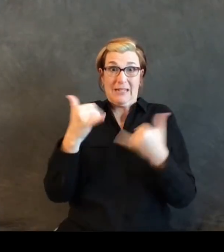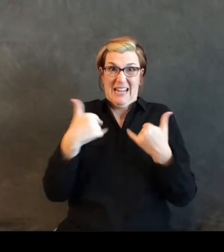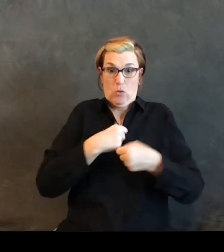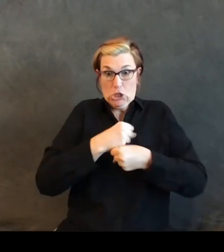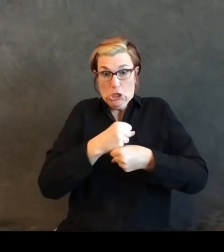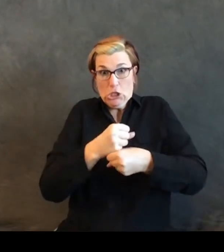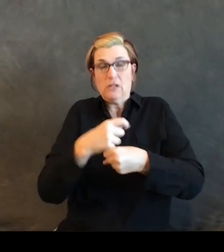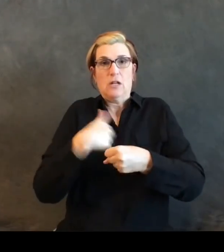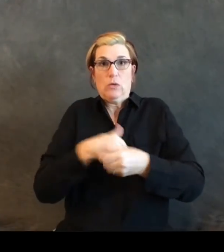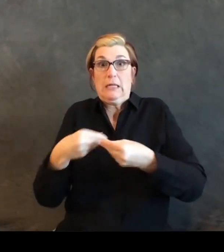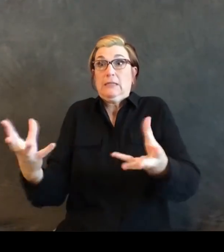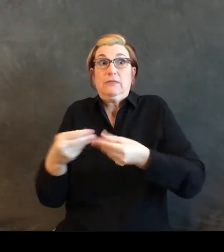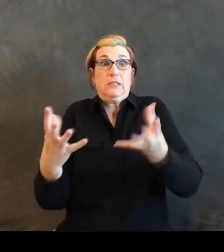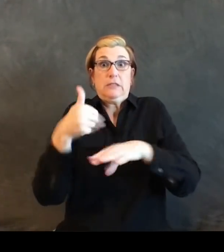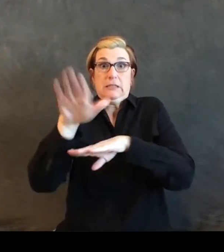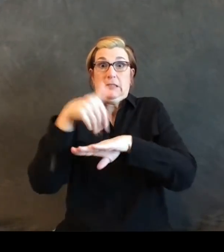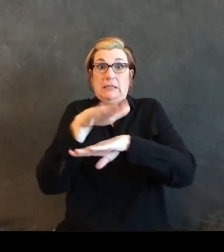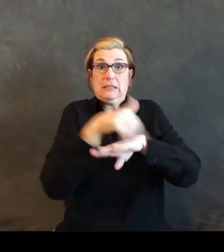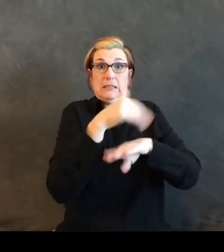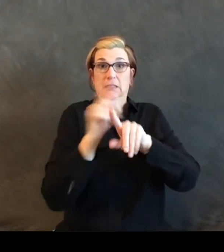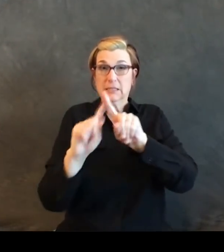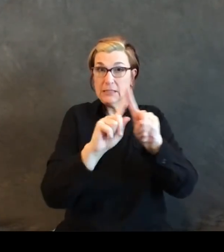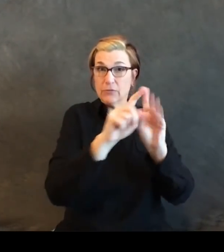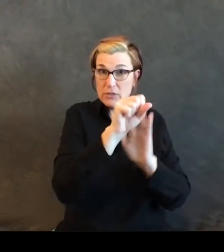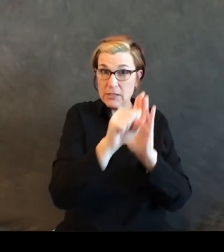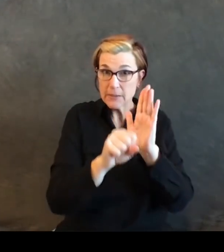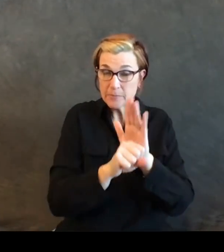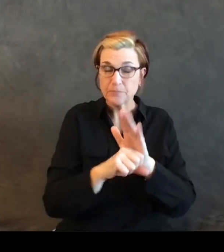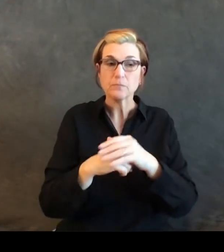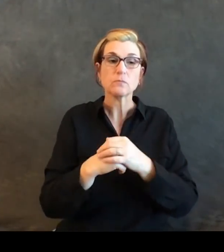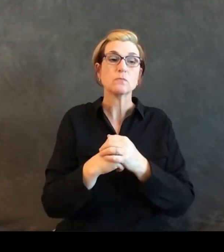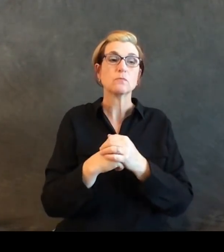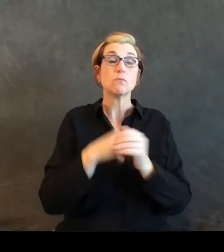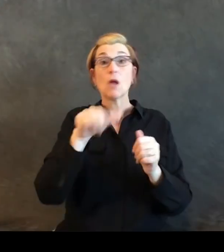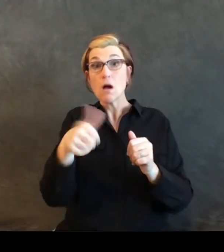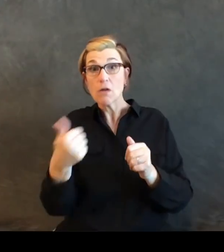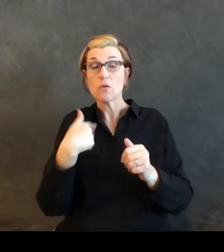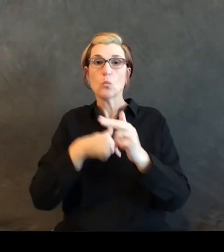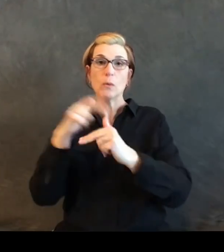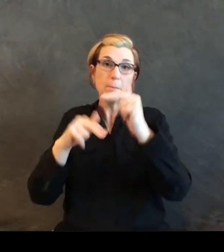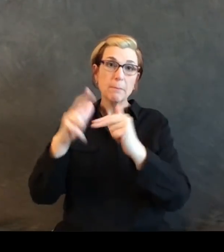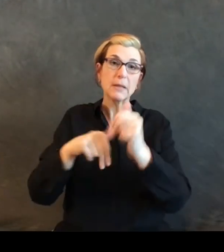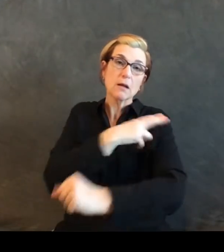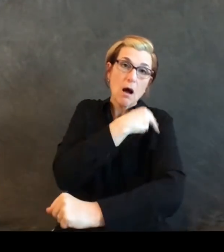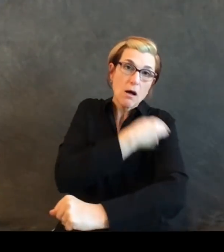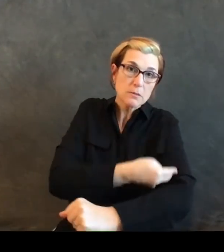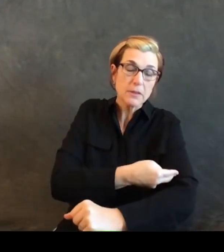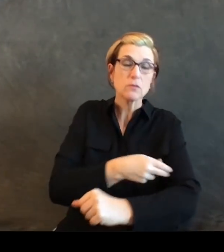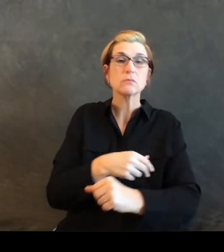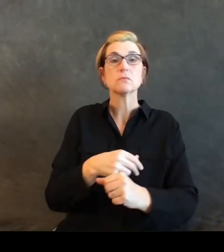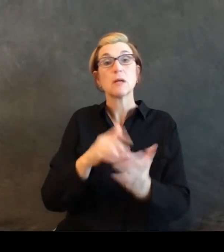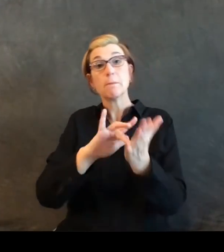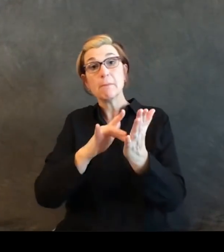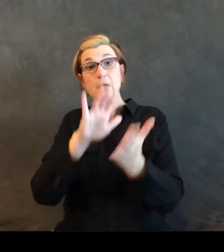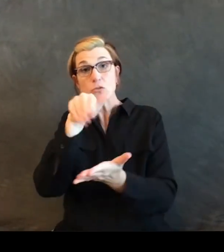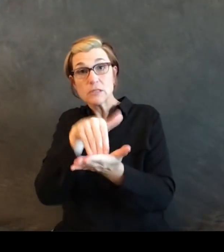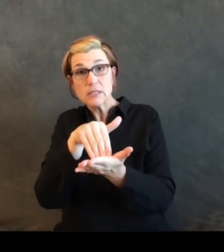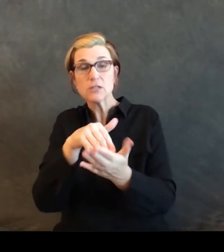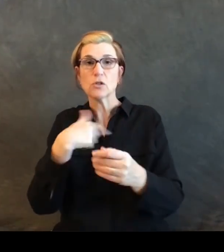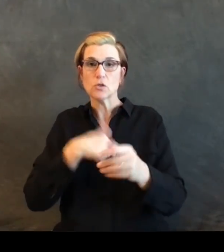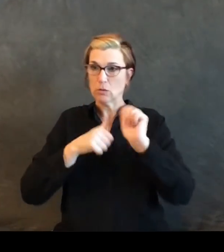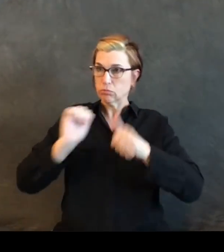states. We're also, as you know, building numerous hospitals and medical centers throughout certain areas in New